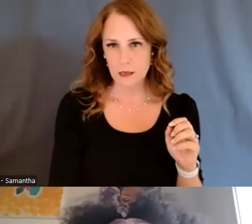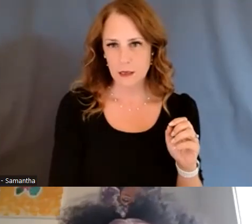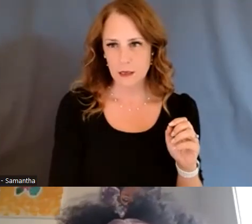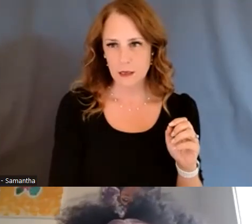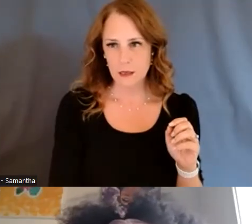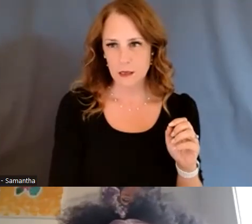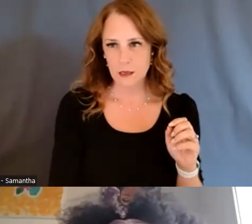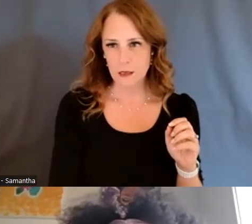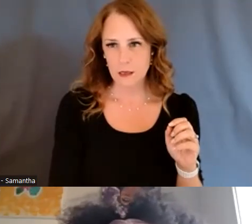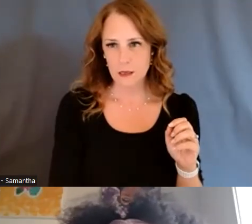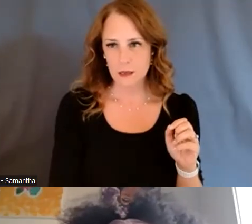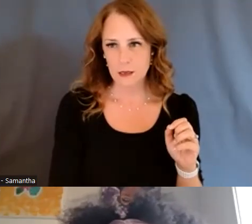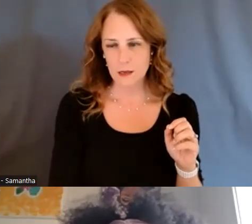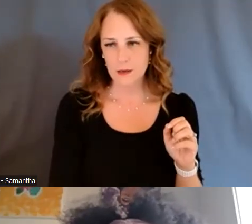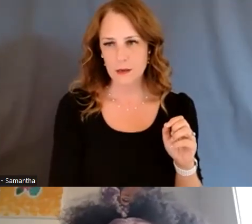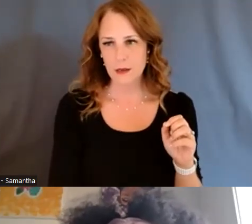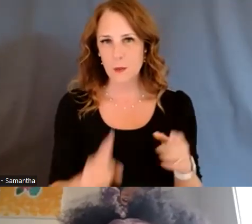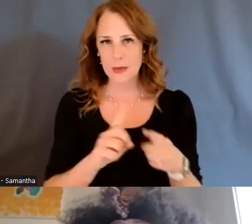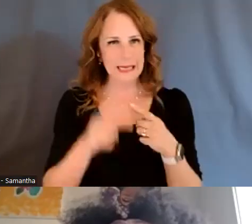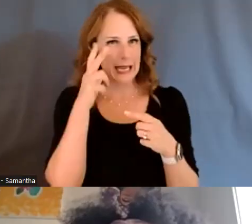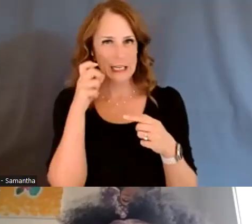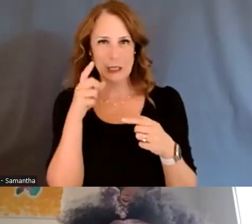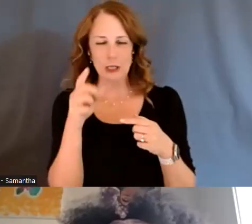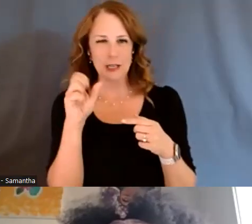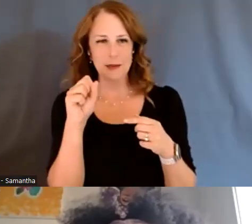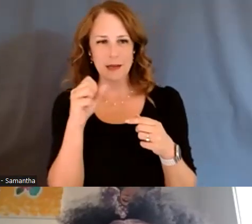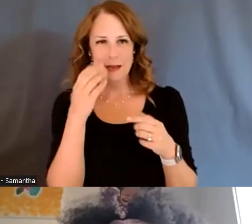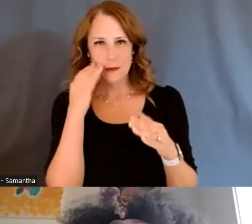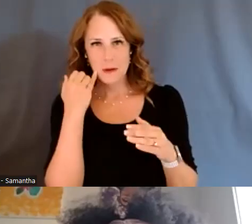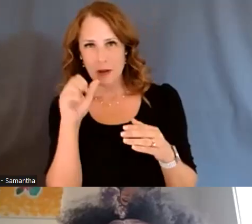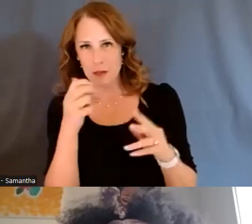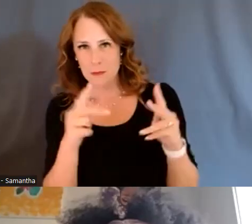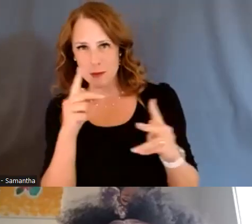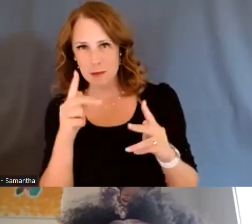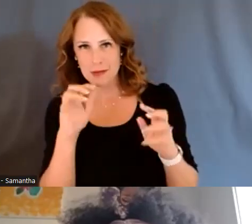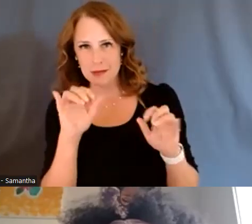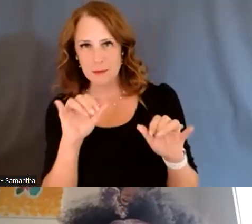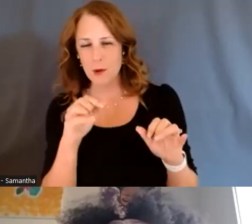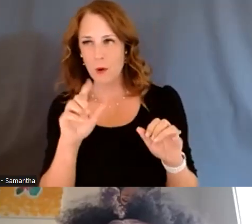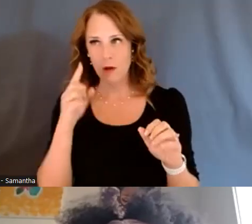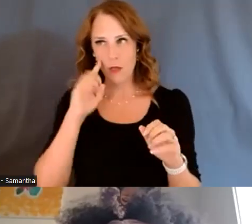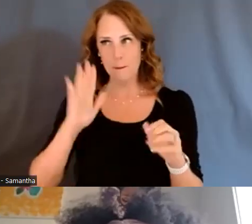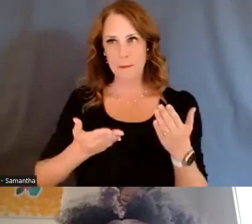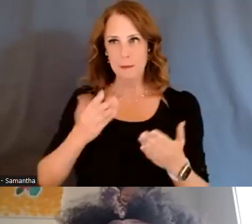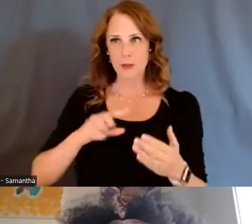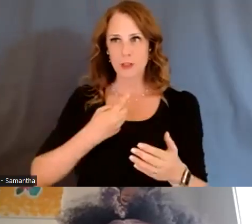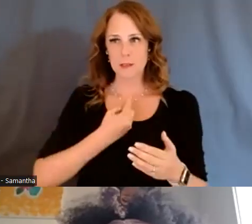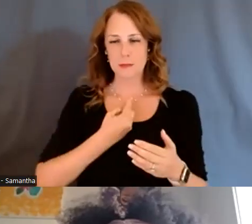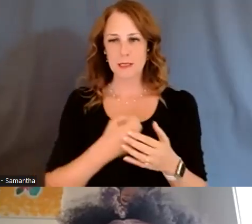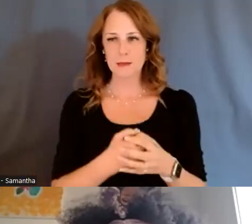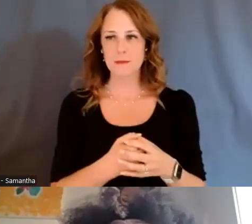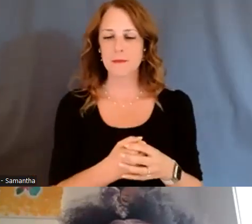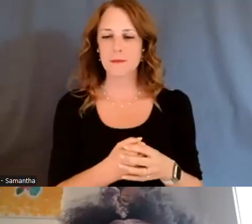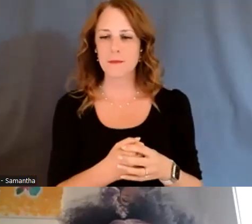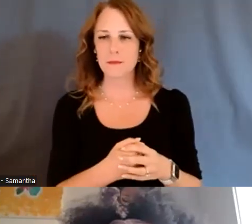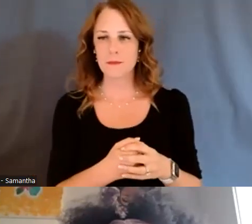I don't think we can hear her. I don't know if anyone else is having the problem. Yeah, I was wondering if that was just me. Okay, sounds